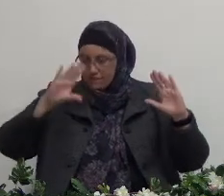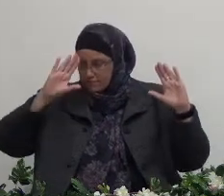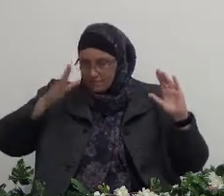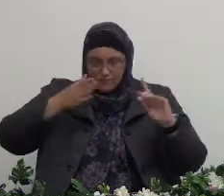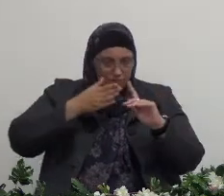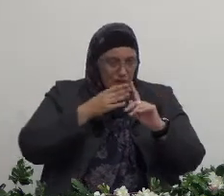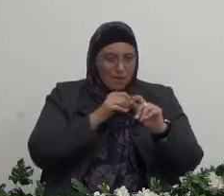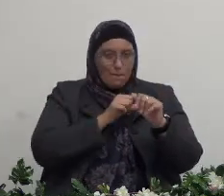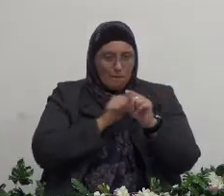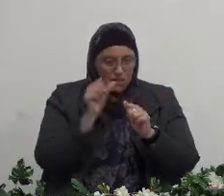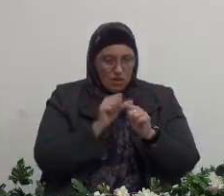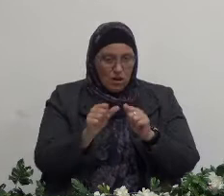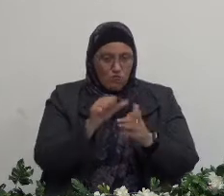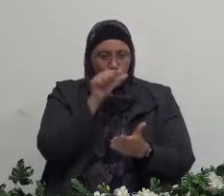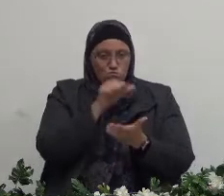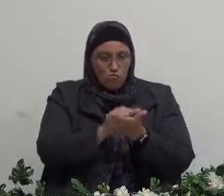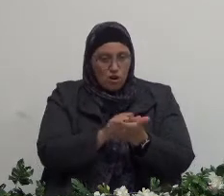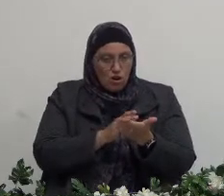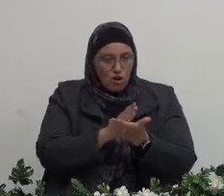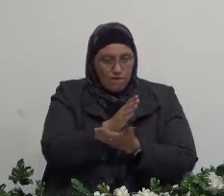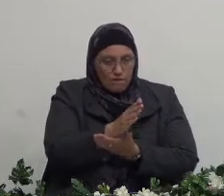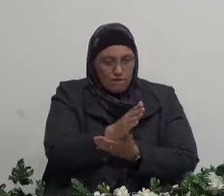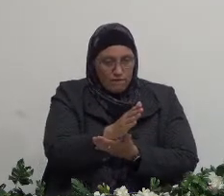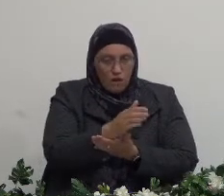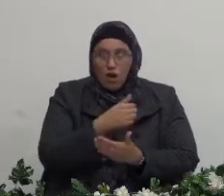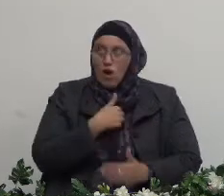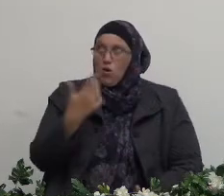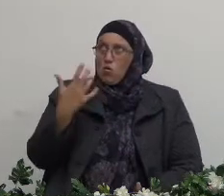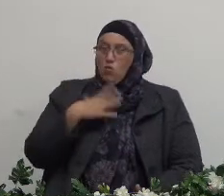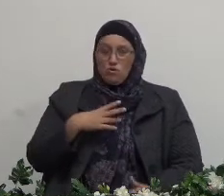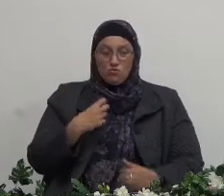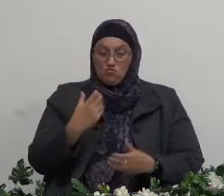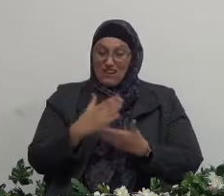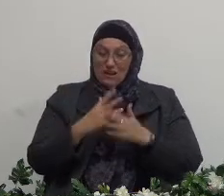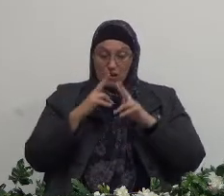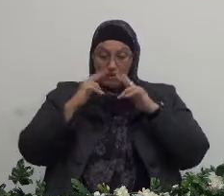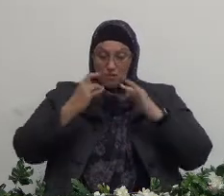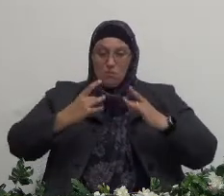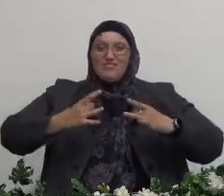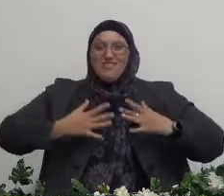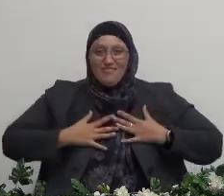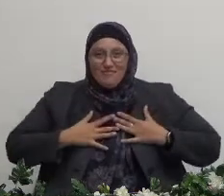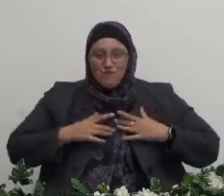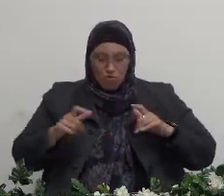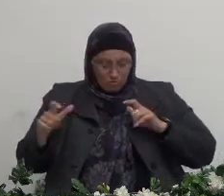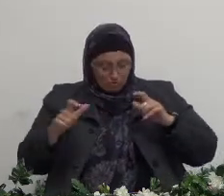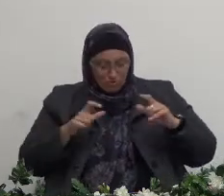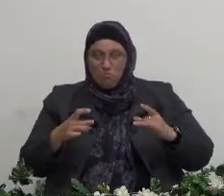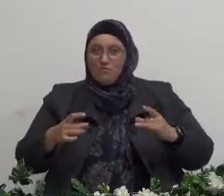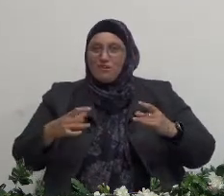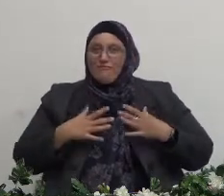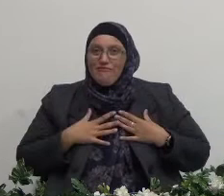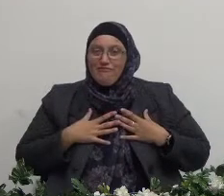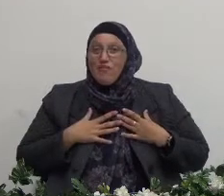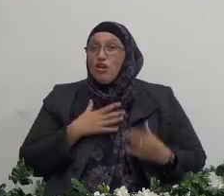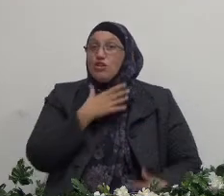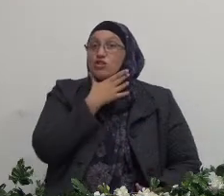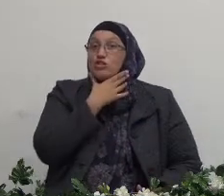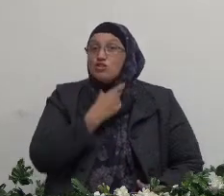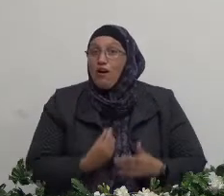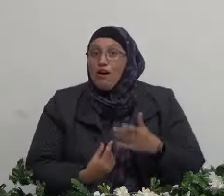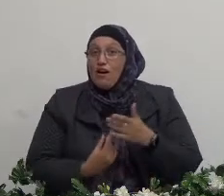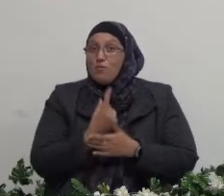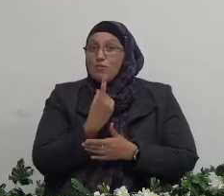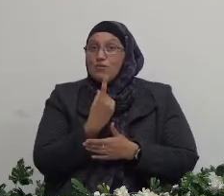forward, and talk about the conquest of yourself, to overcome your desires and to become an